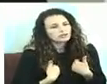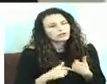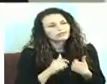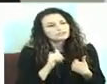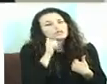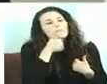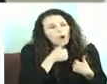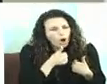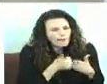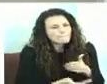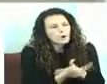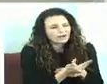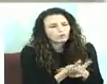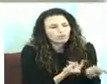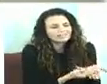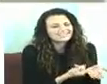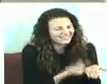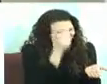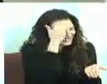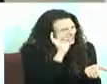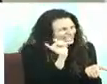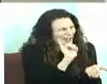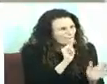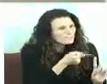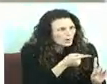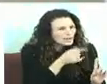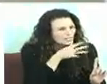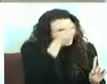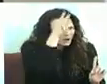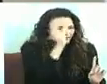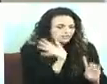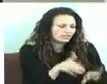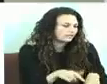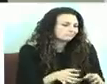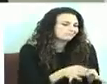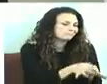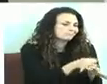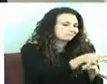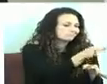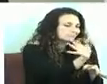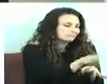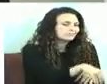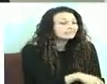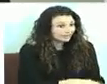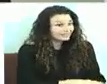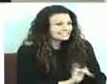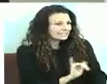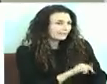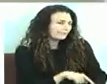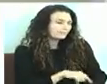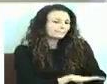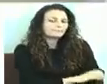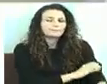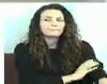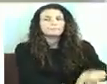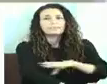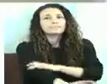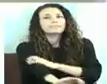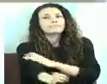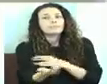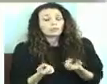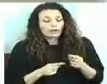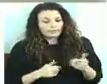like tomorrow morning or something. They don't want to deal with all of that. So the next